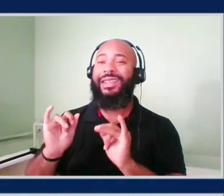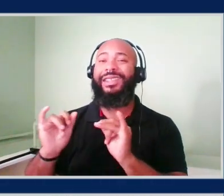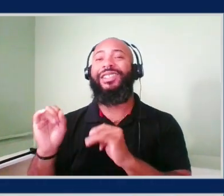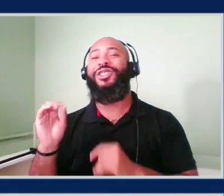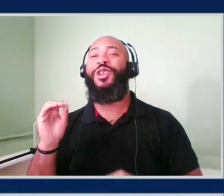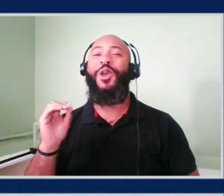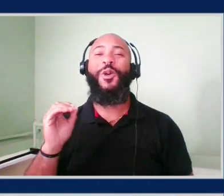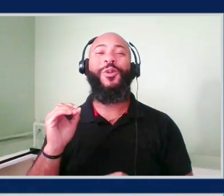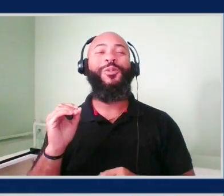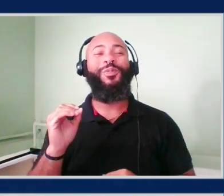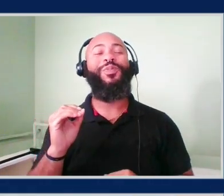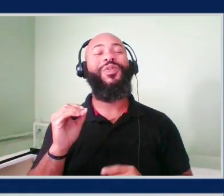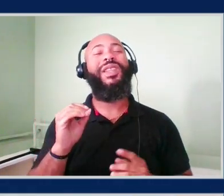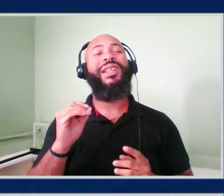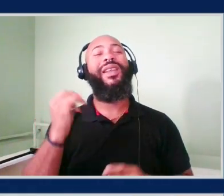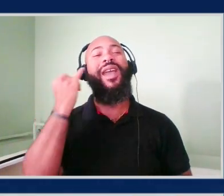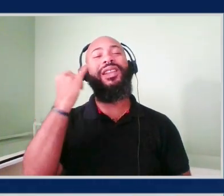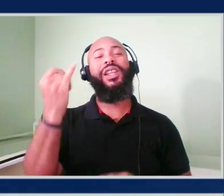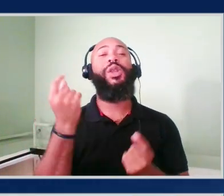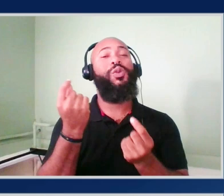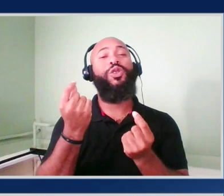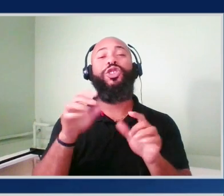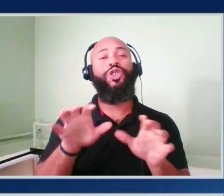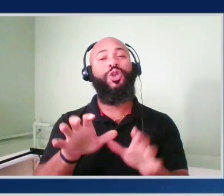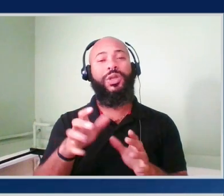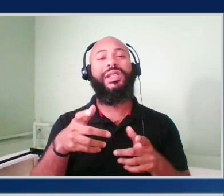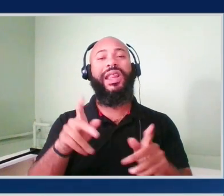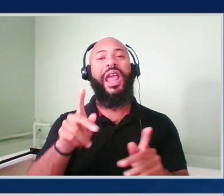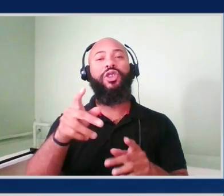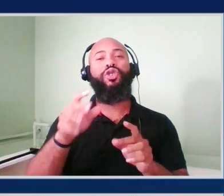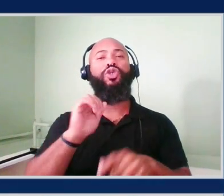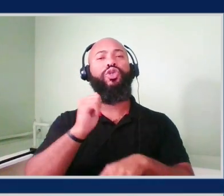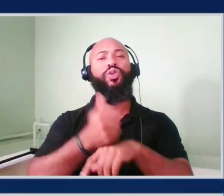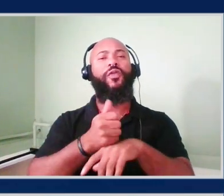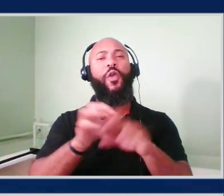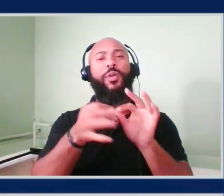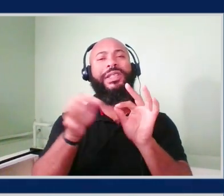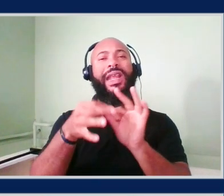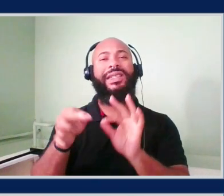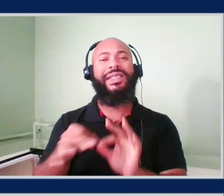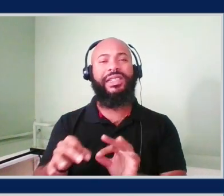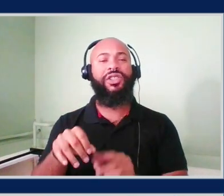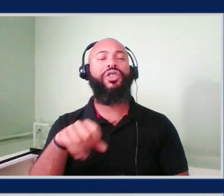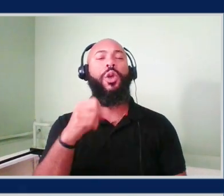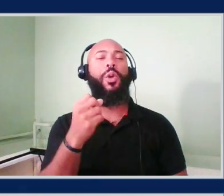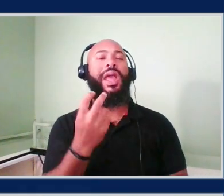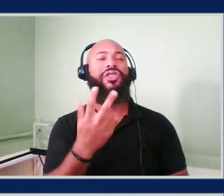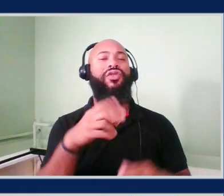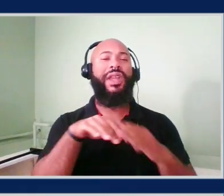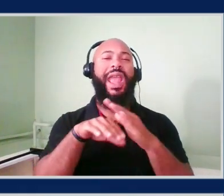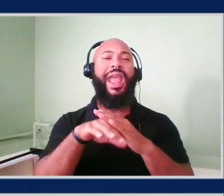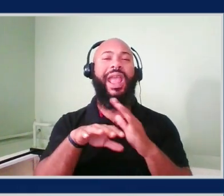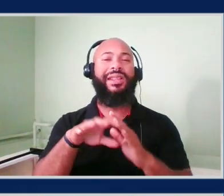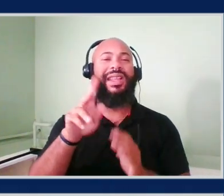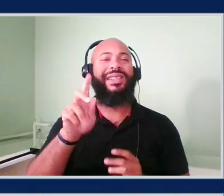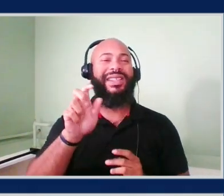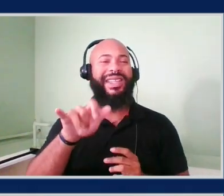So essentially what this does is it allows you to form sentences. So S3 access key is